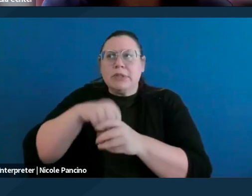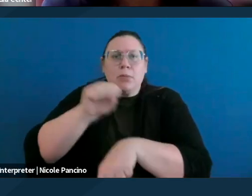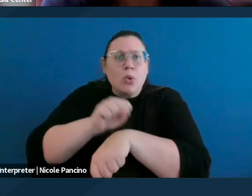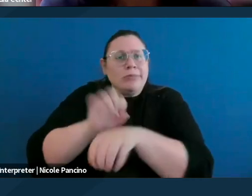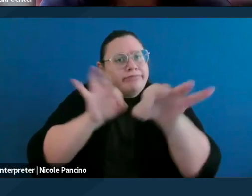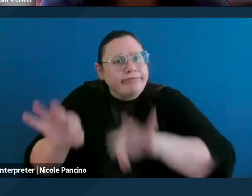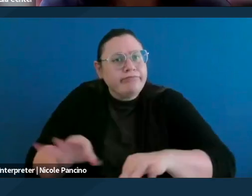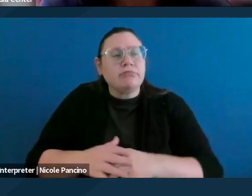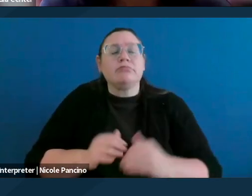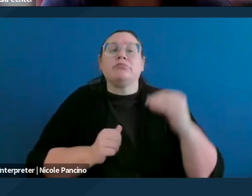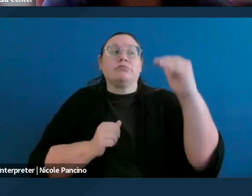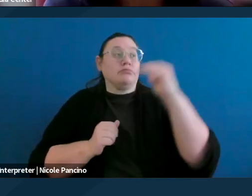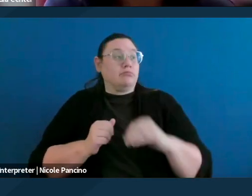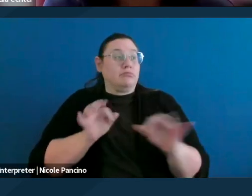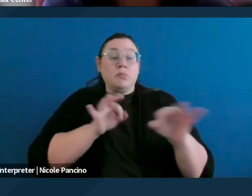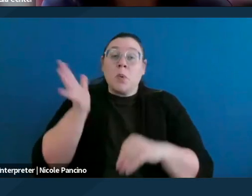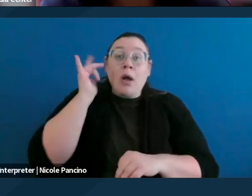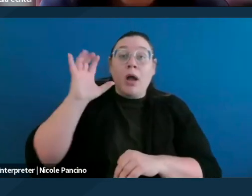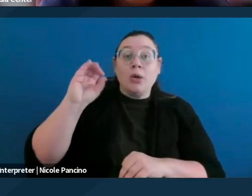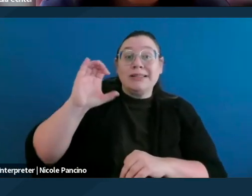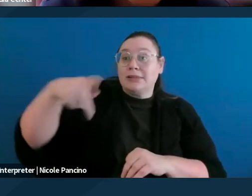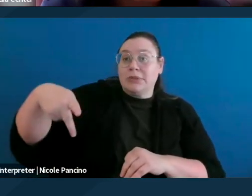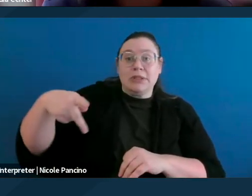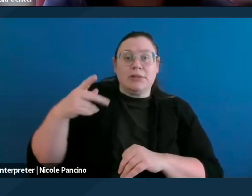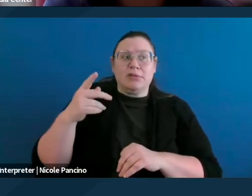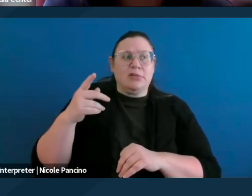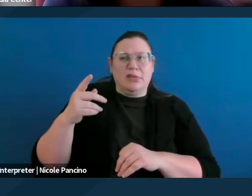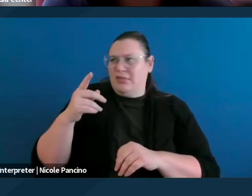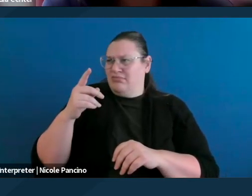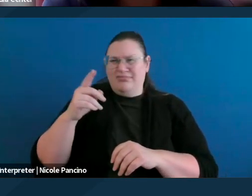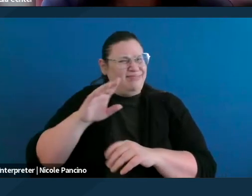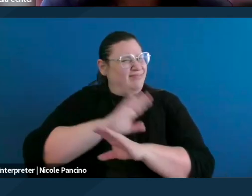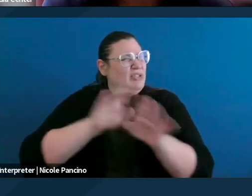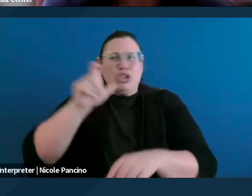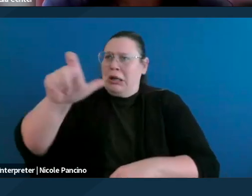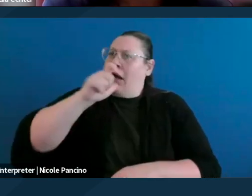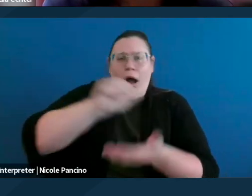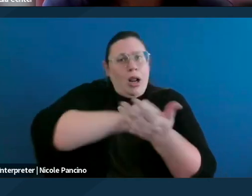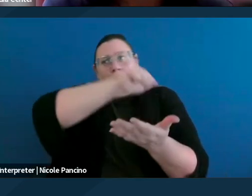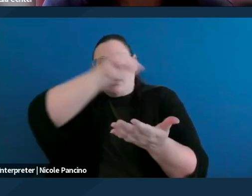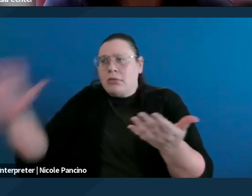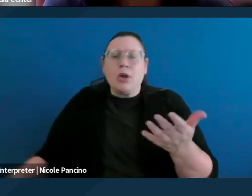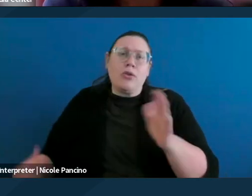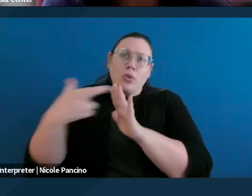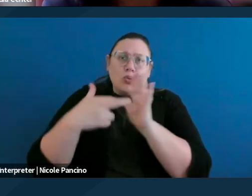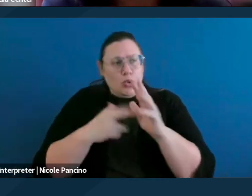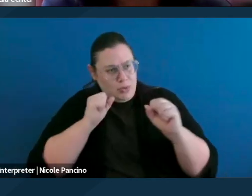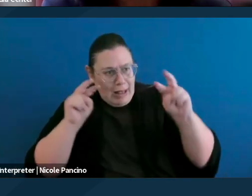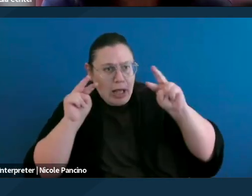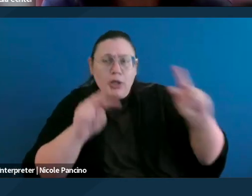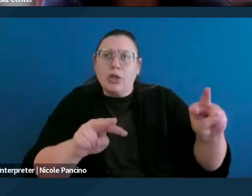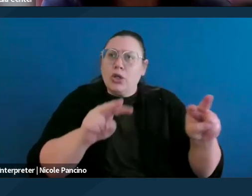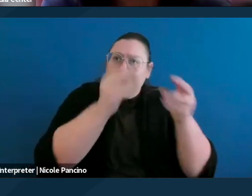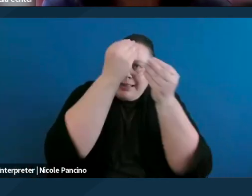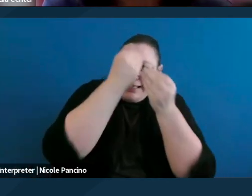say why OFCCP should not get rid of all of the rules about looking at the data and making a